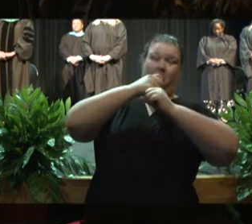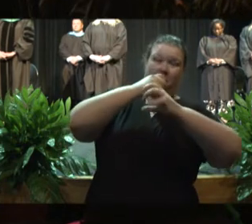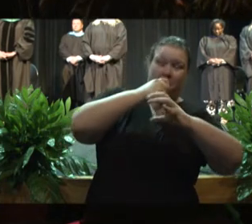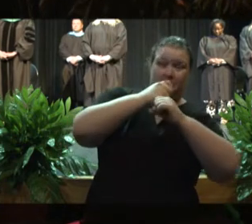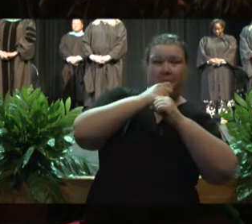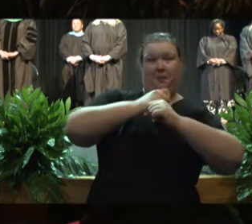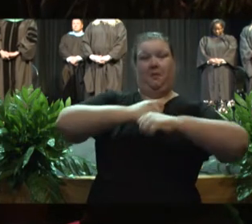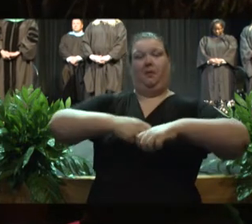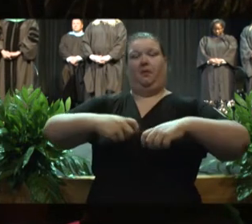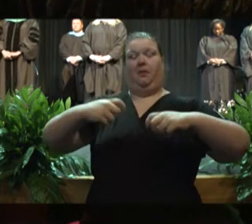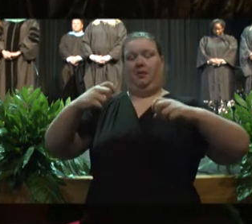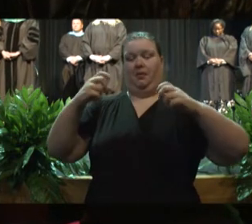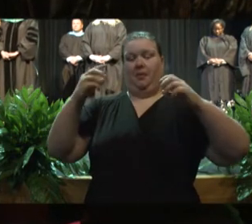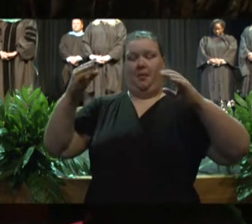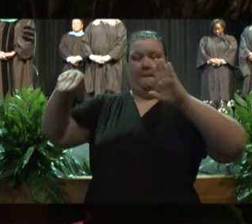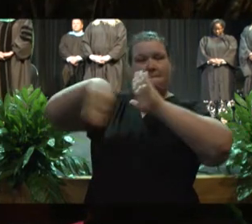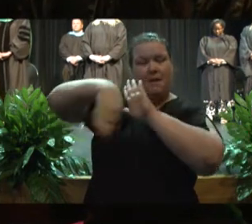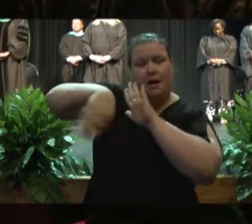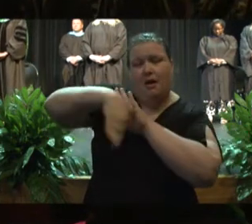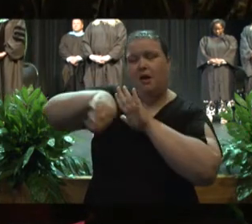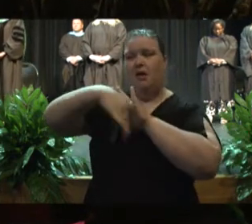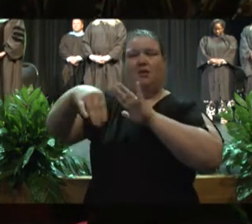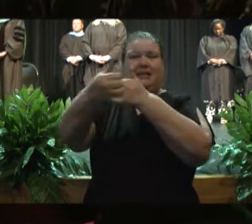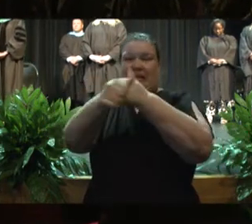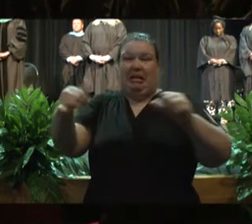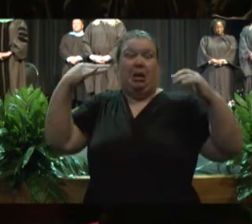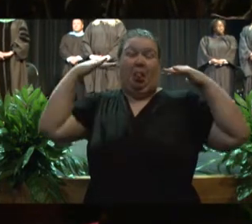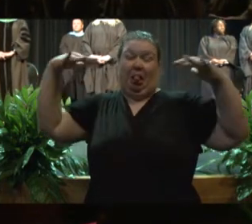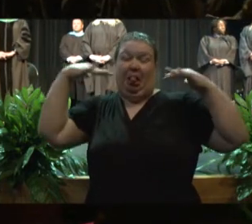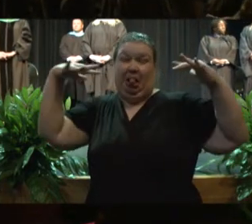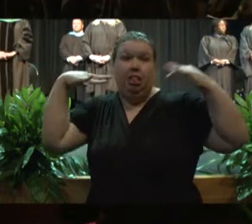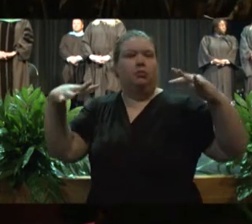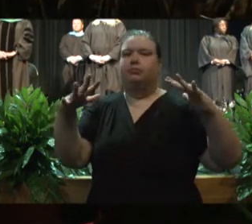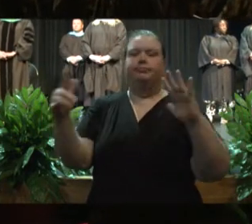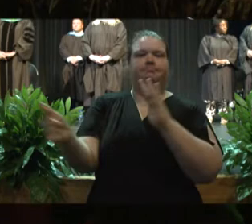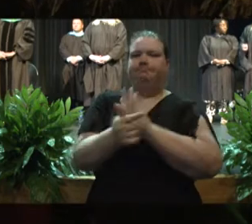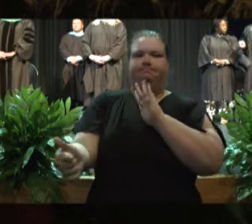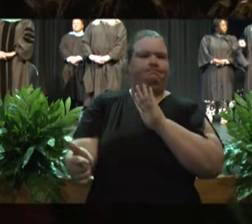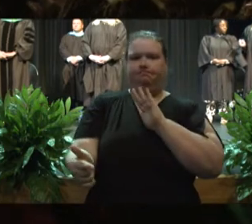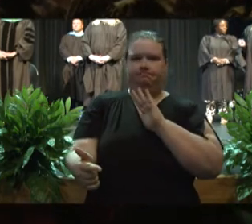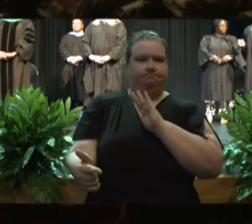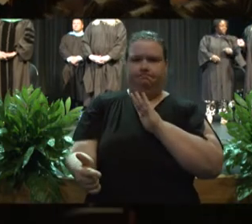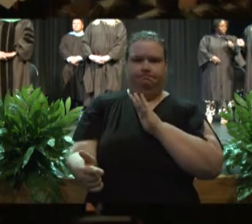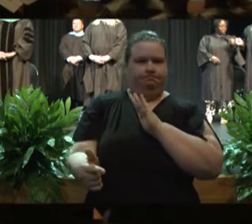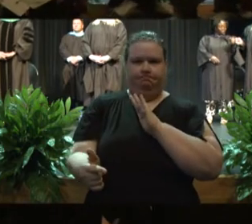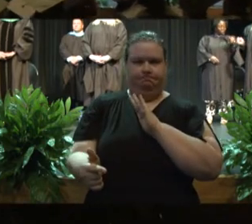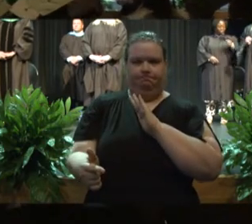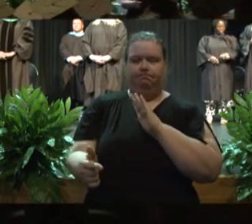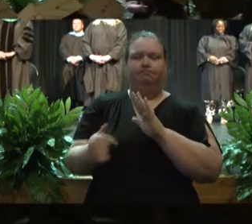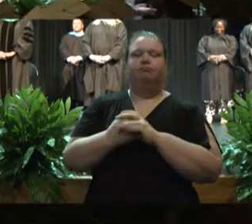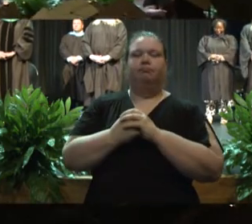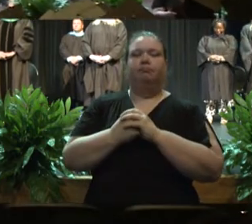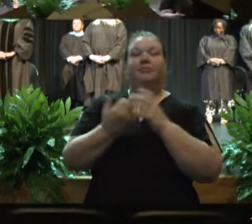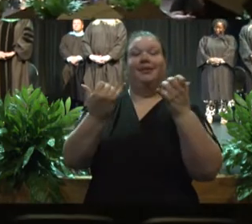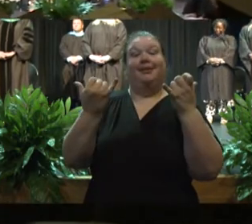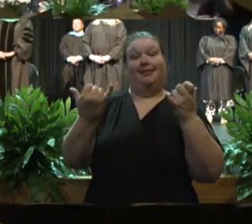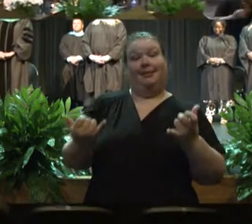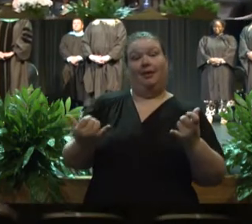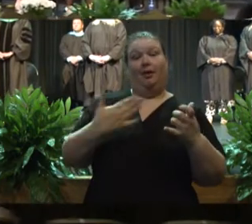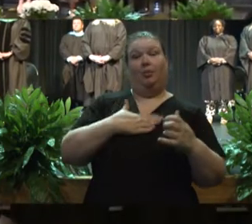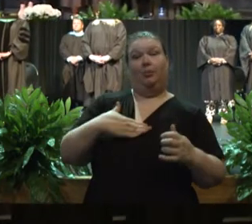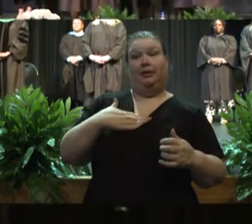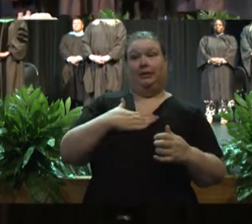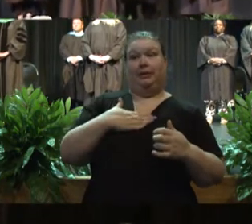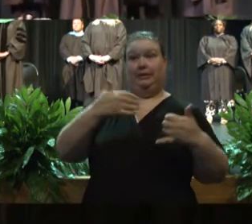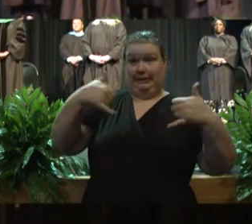prohibited from this event. Your assistance will help provide the very best graduation for each student. So at this